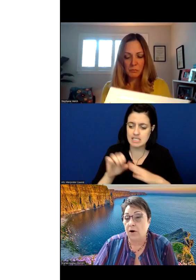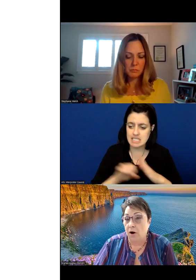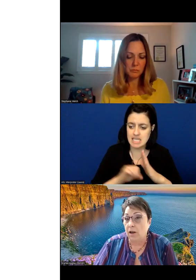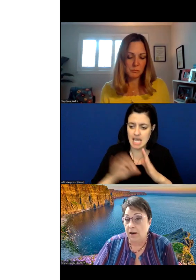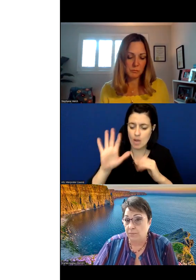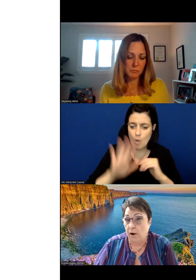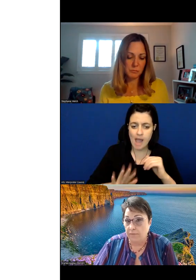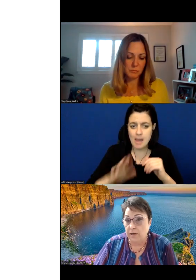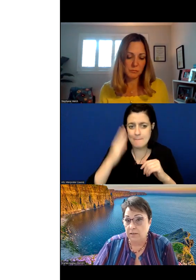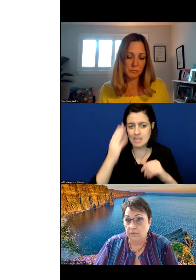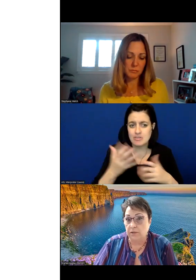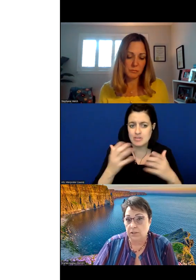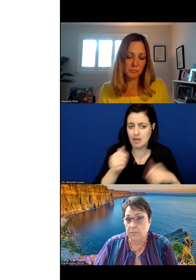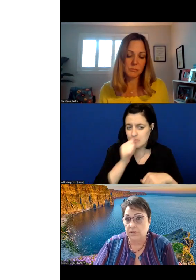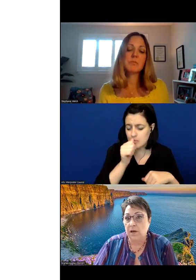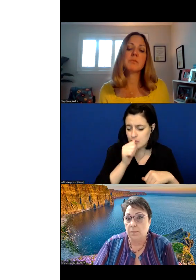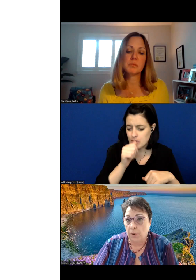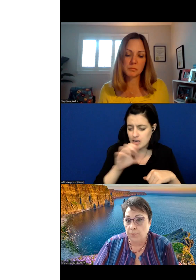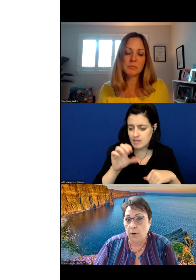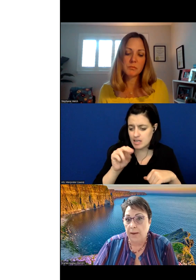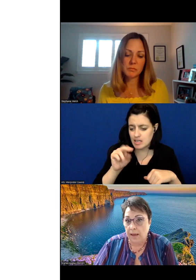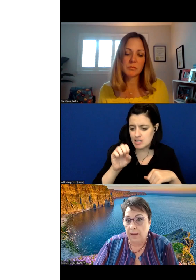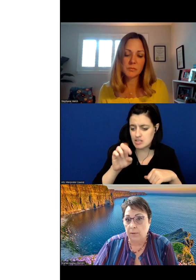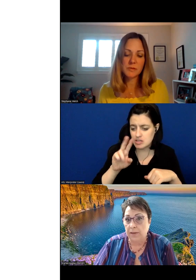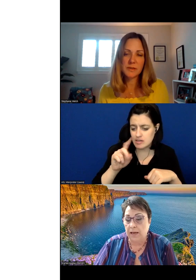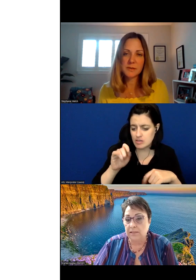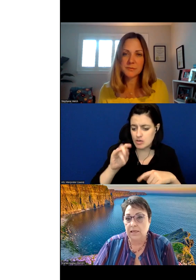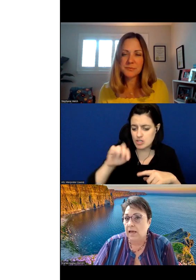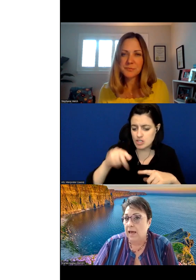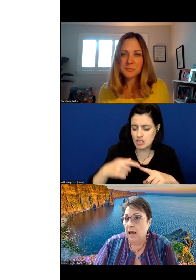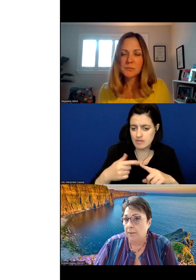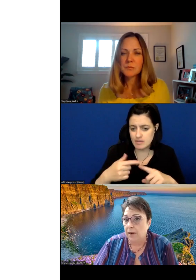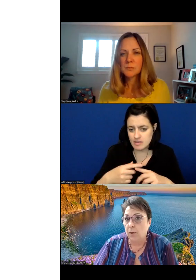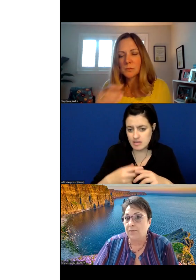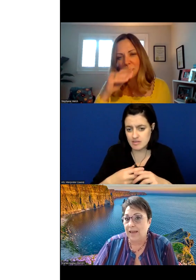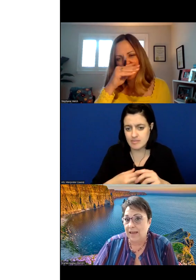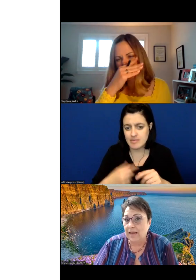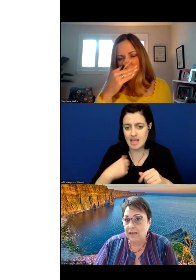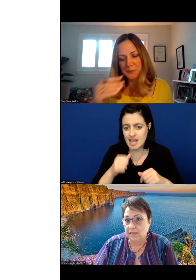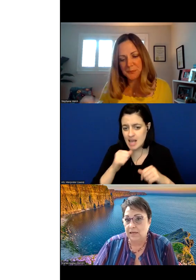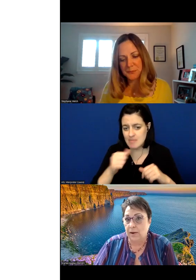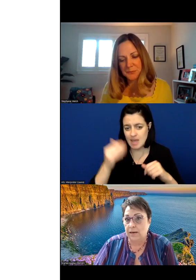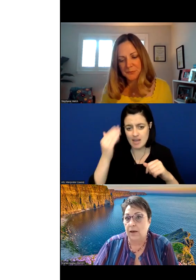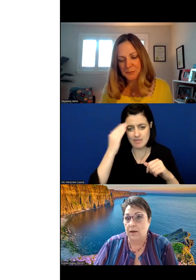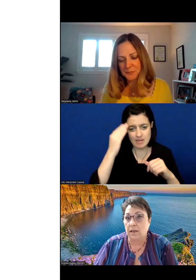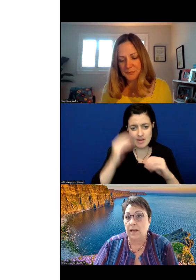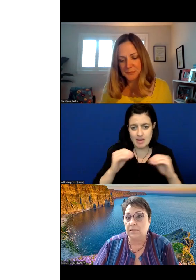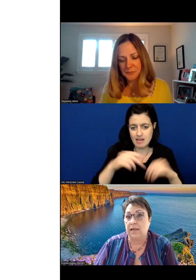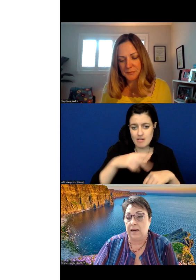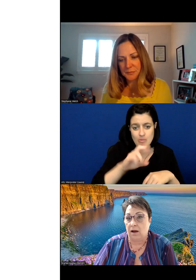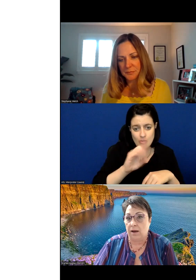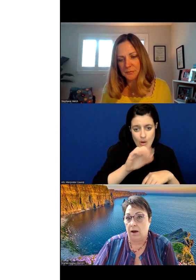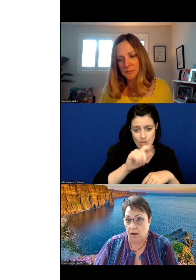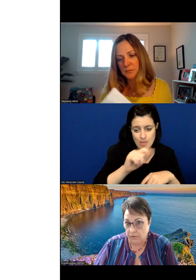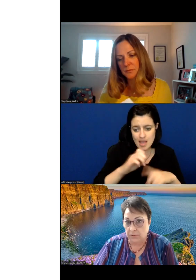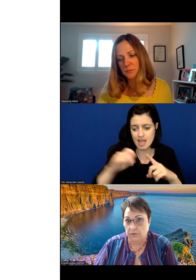because there are a lot of private conservatorships, both probate and LPS, and I'm not aware of any entity right now that collects